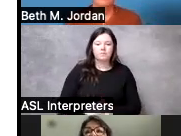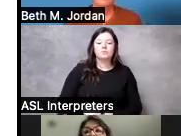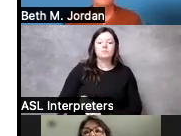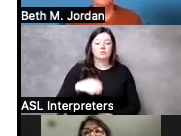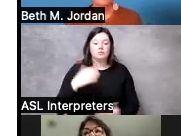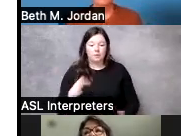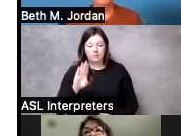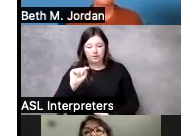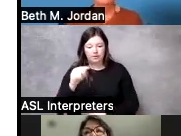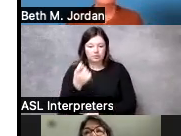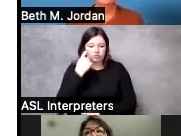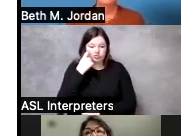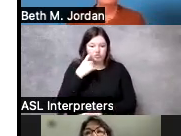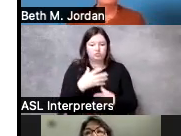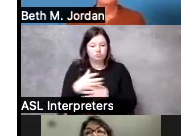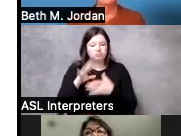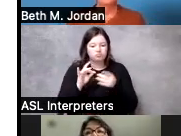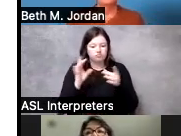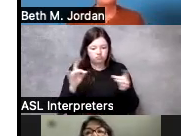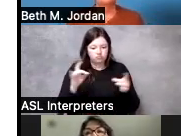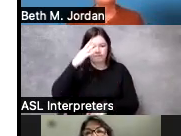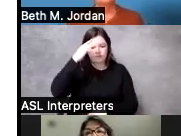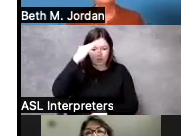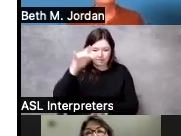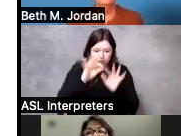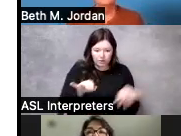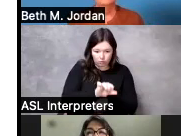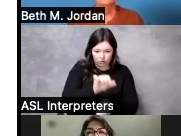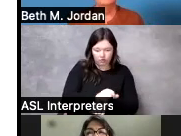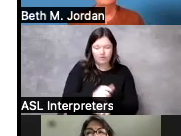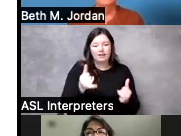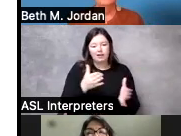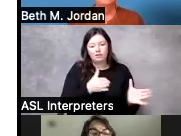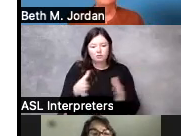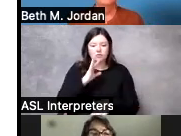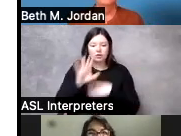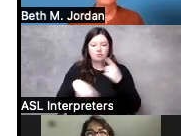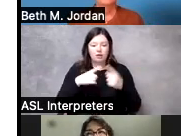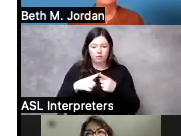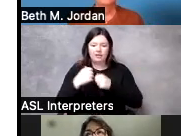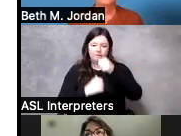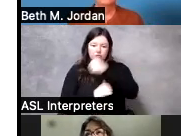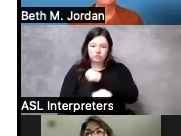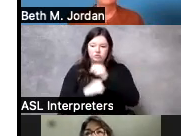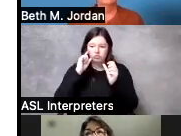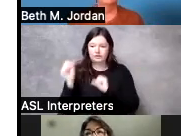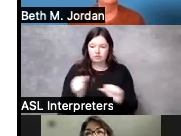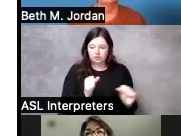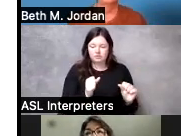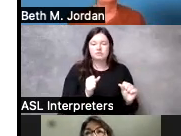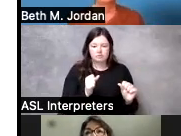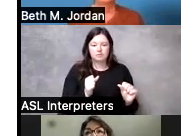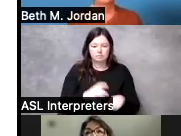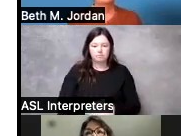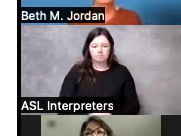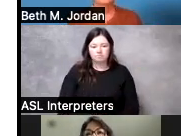Kentucky's response to the crisis, and now we'll describe selected system of care infrastructure strategies that have been